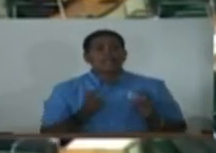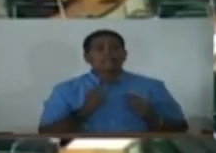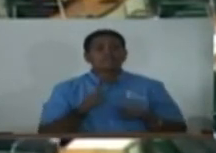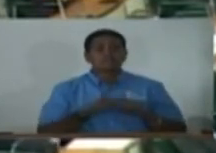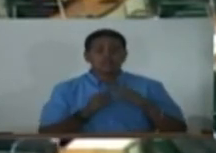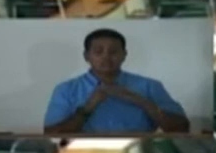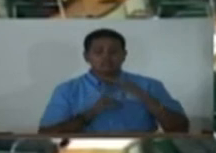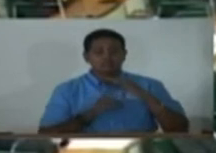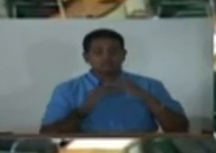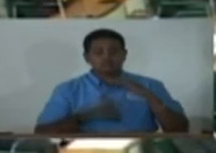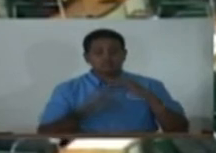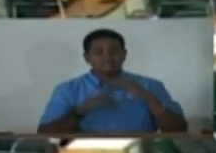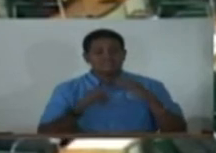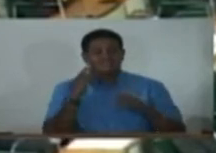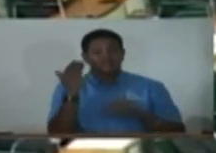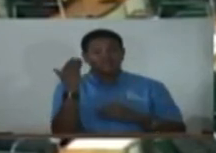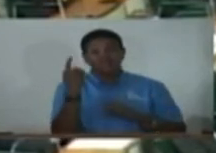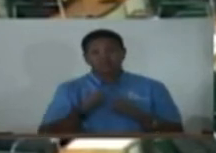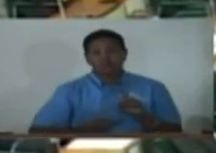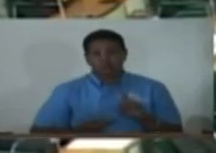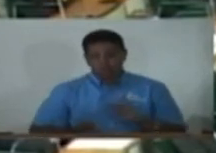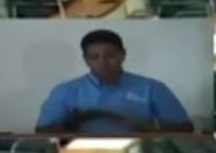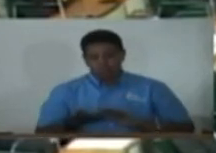for how long? 15 months?